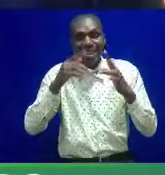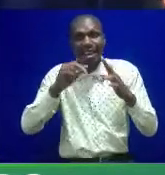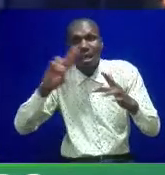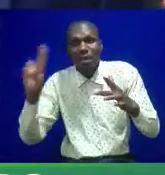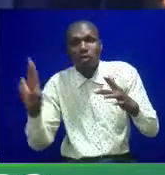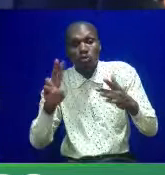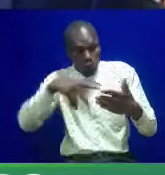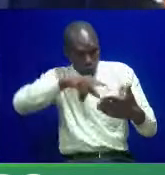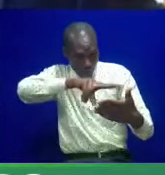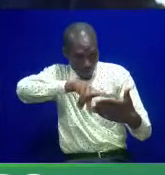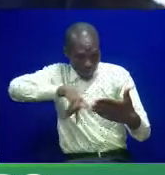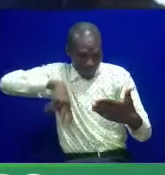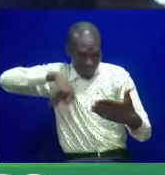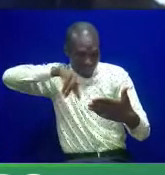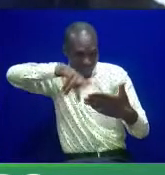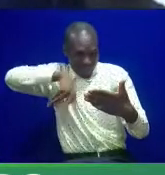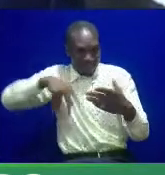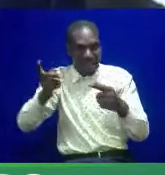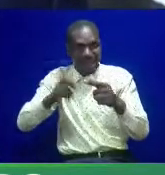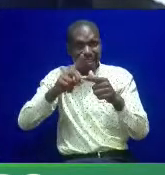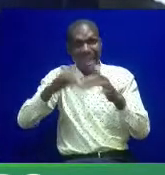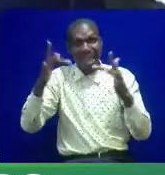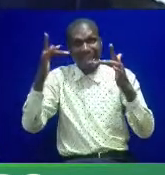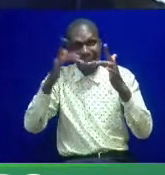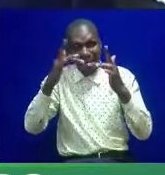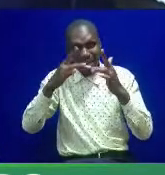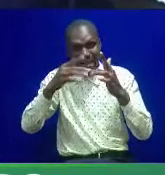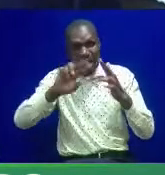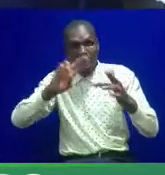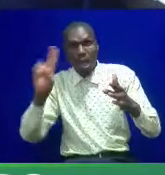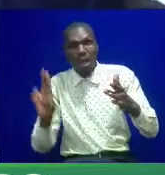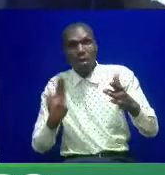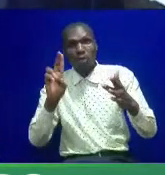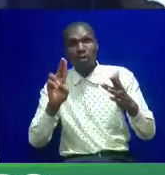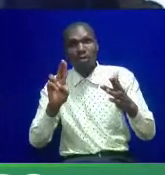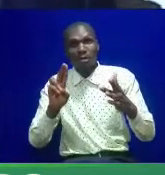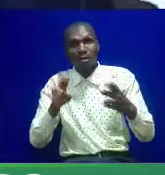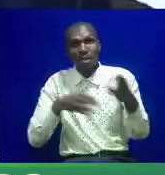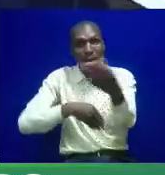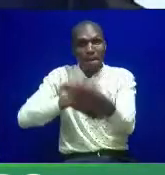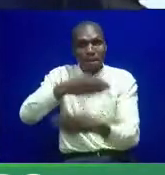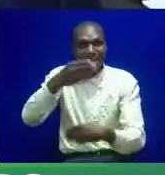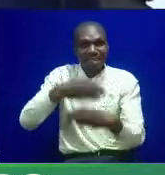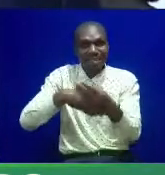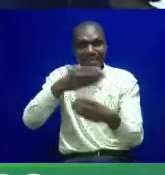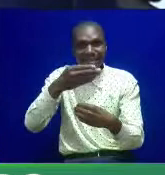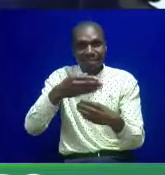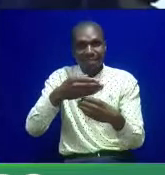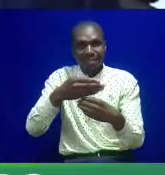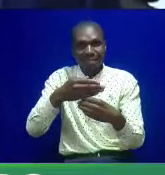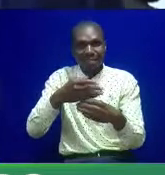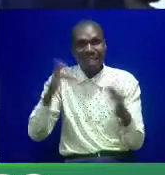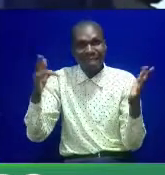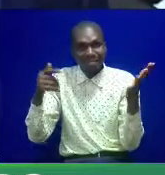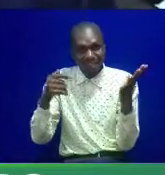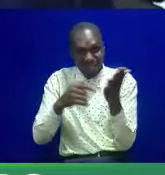soma internet nabe go tumeka ebintu na e-commerce ebintu na